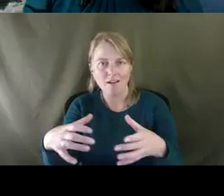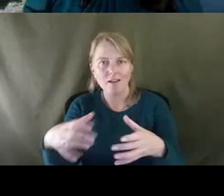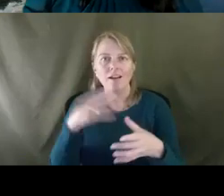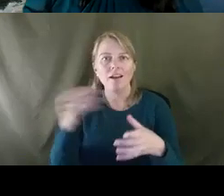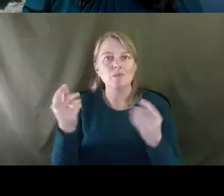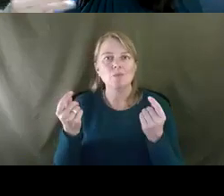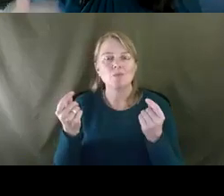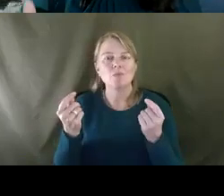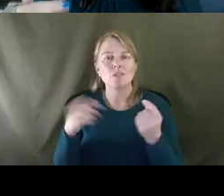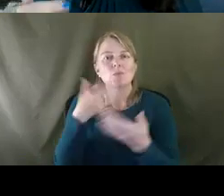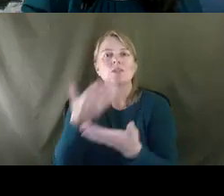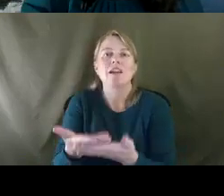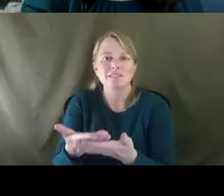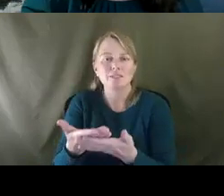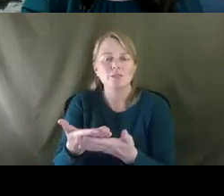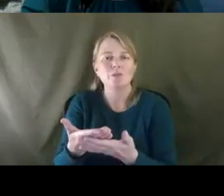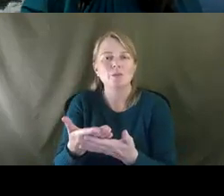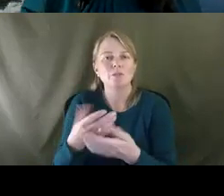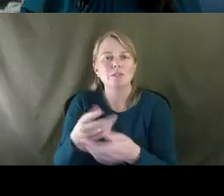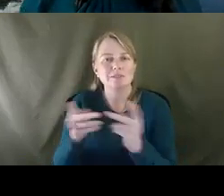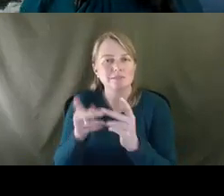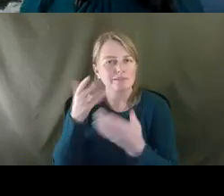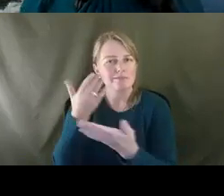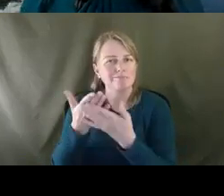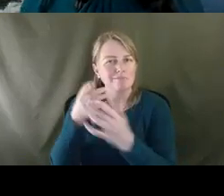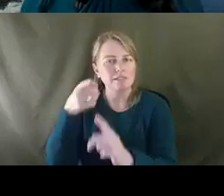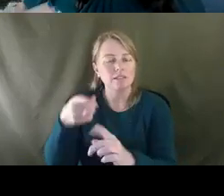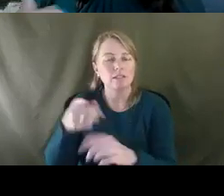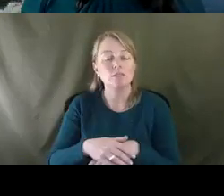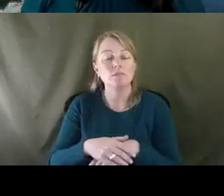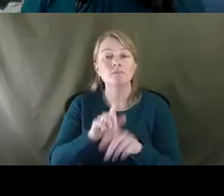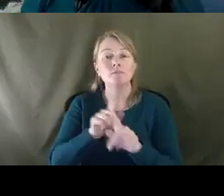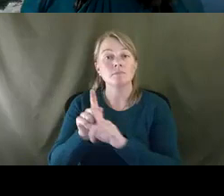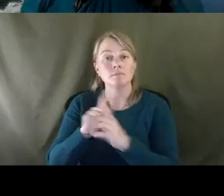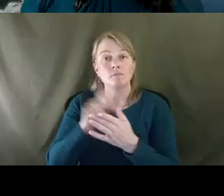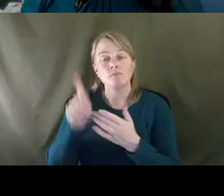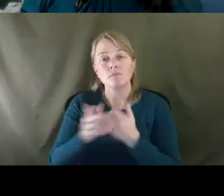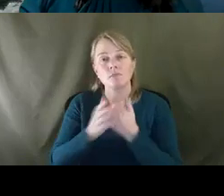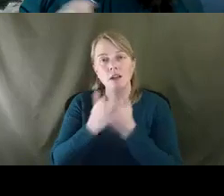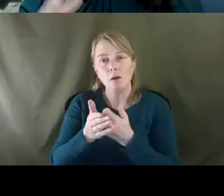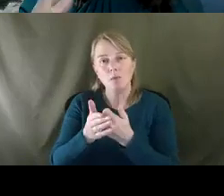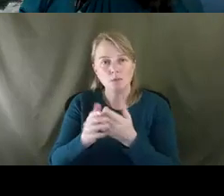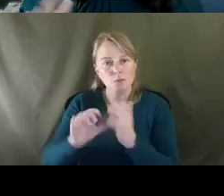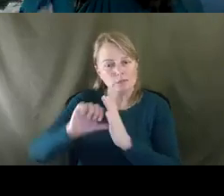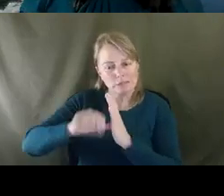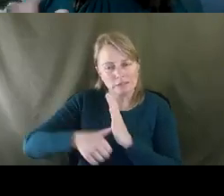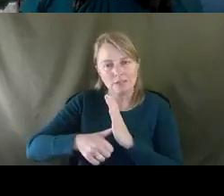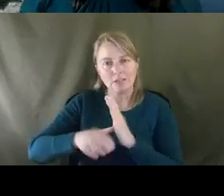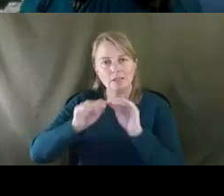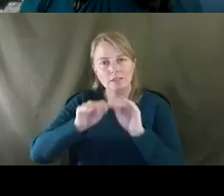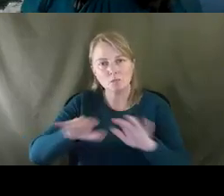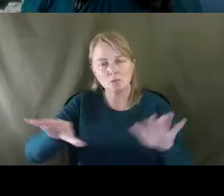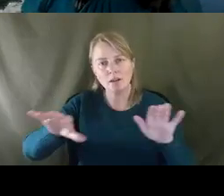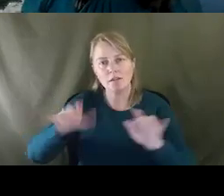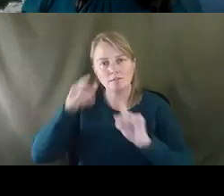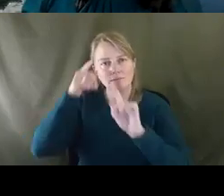to do in order to get to the destination. A mentorship program helps to reinforce and spread the mission, vision, and values